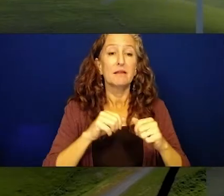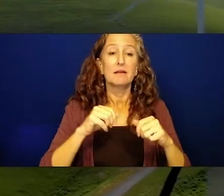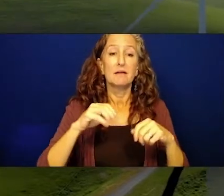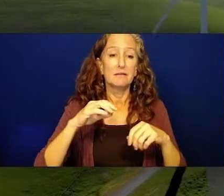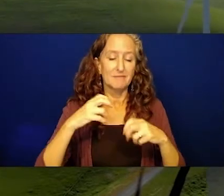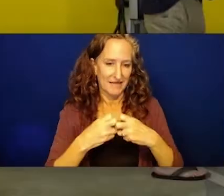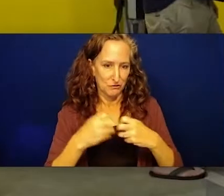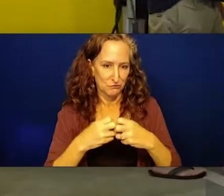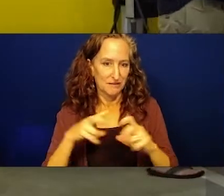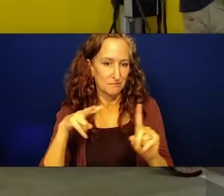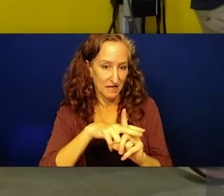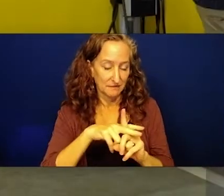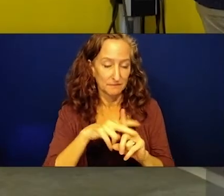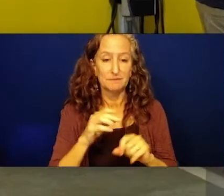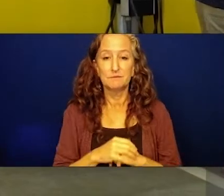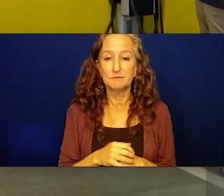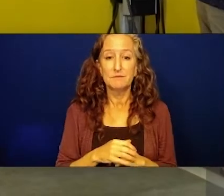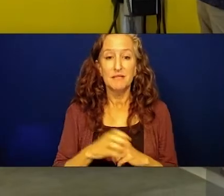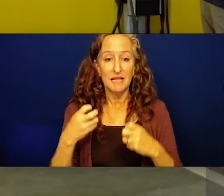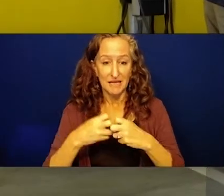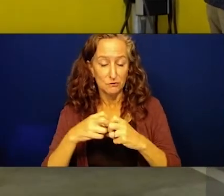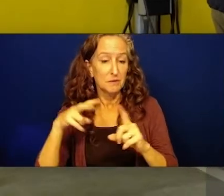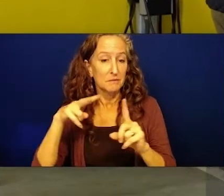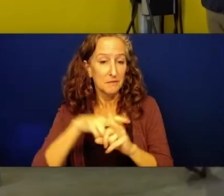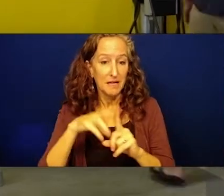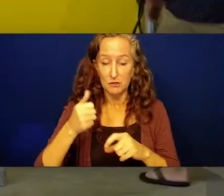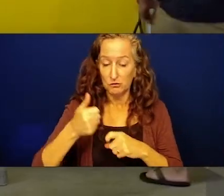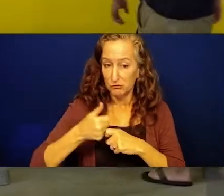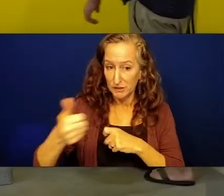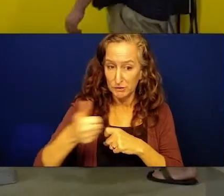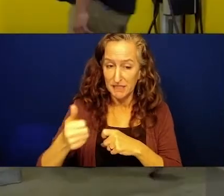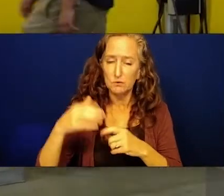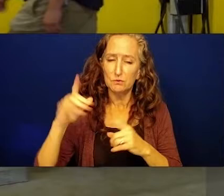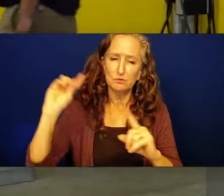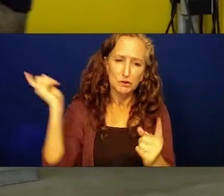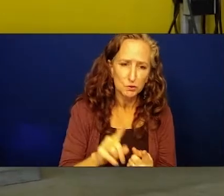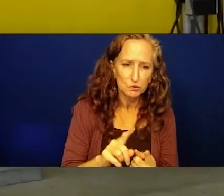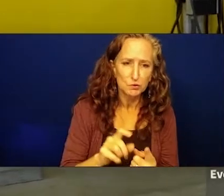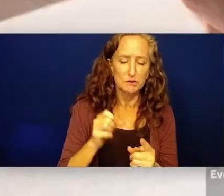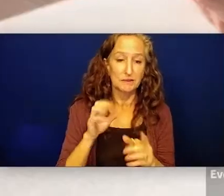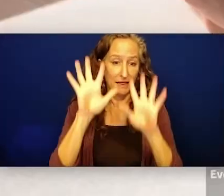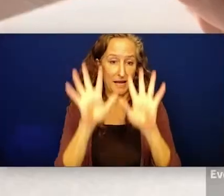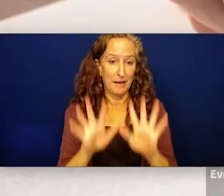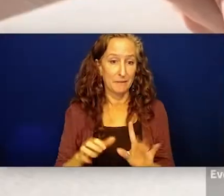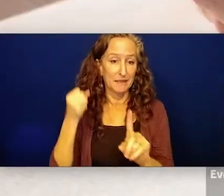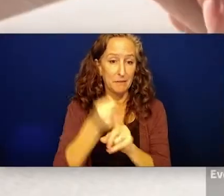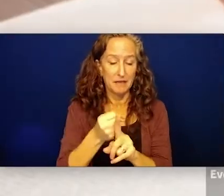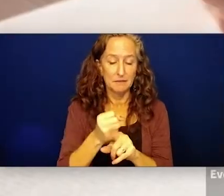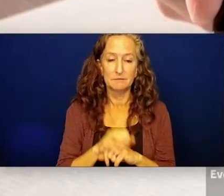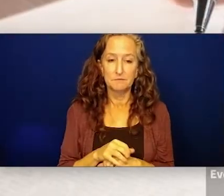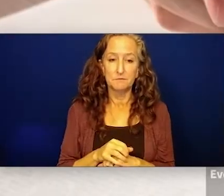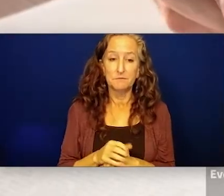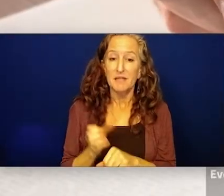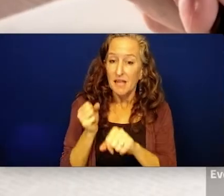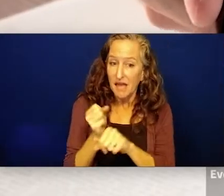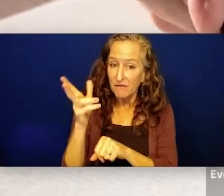is carbon-free, electric buildings and transportation substantially reduce climate impacts. Every 3 years, cities